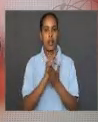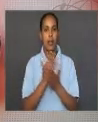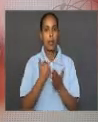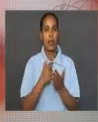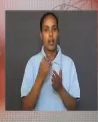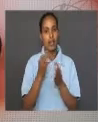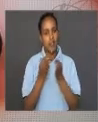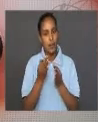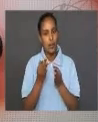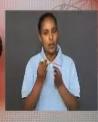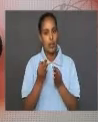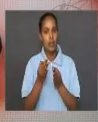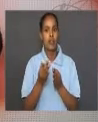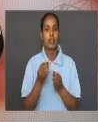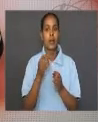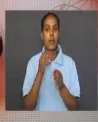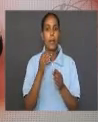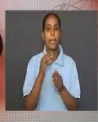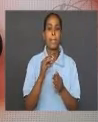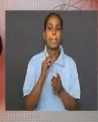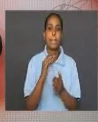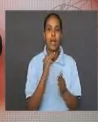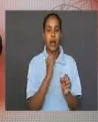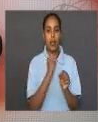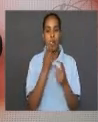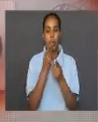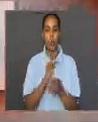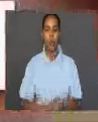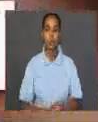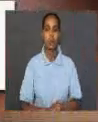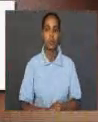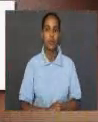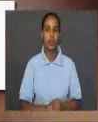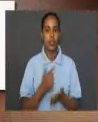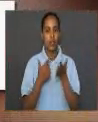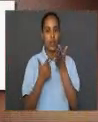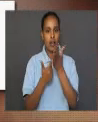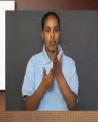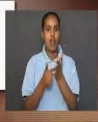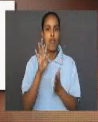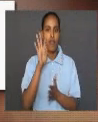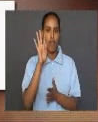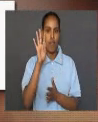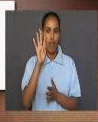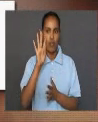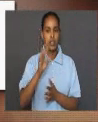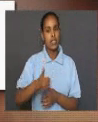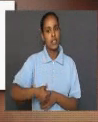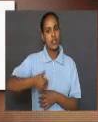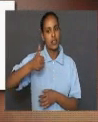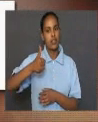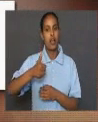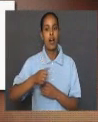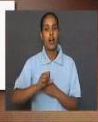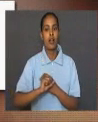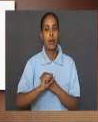by examining the makeup of a protein. Here are the four distinct